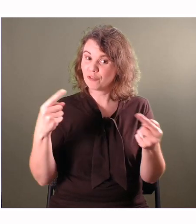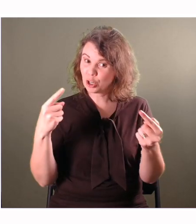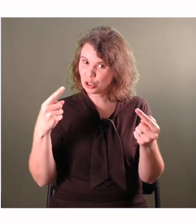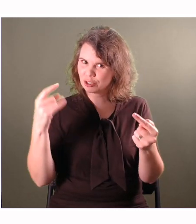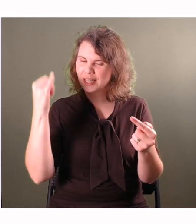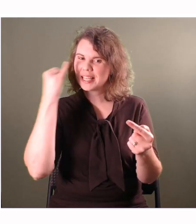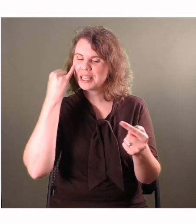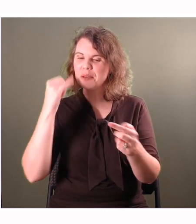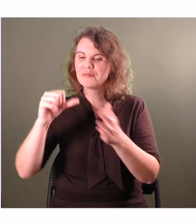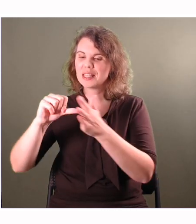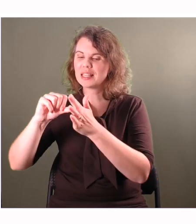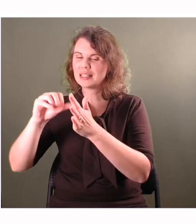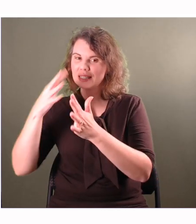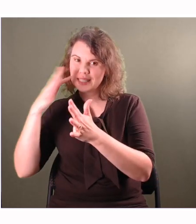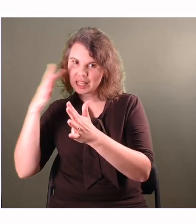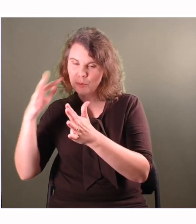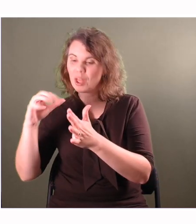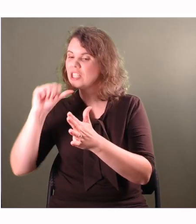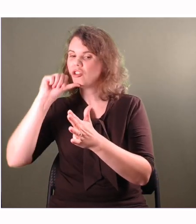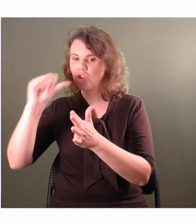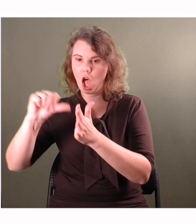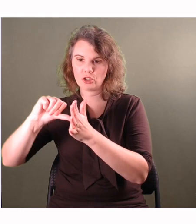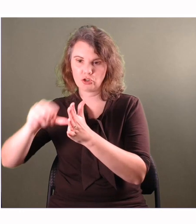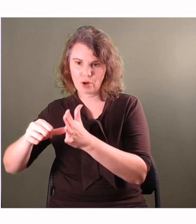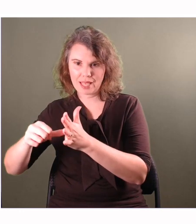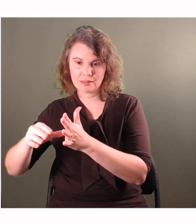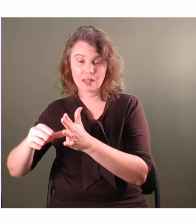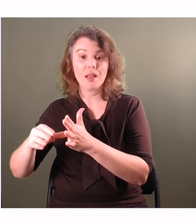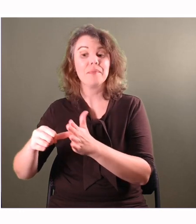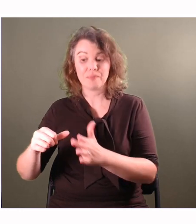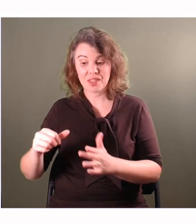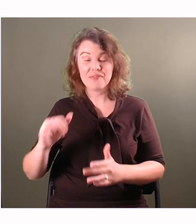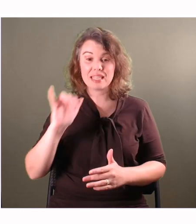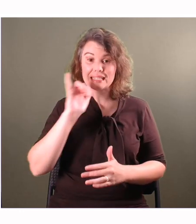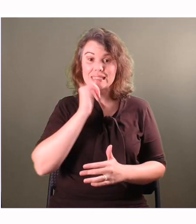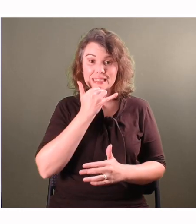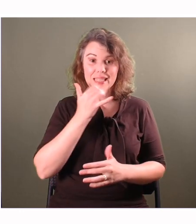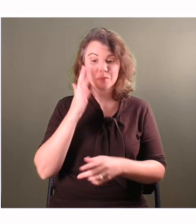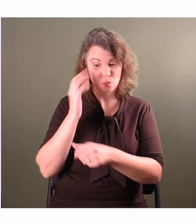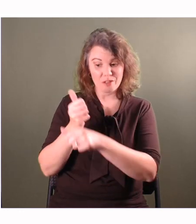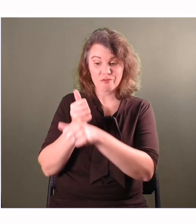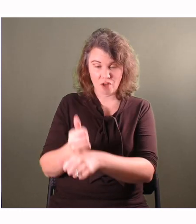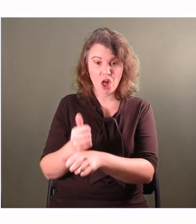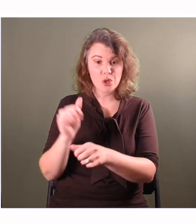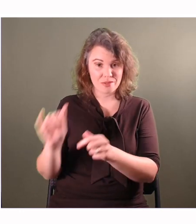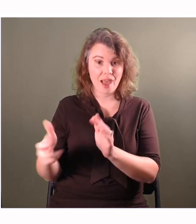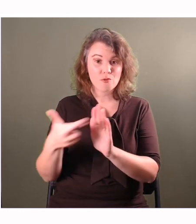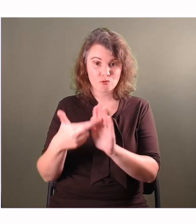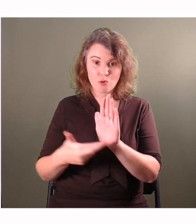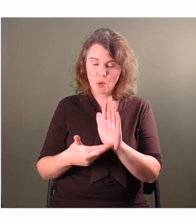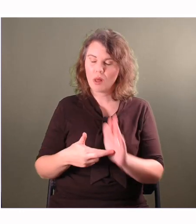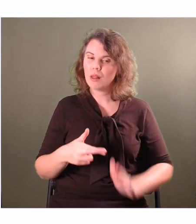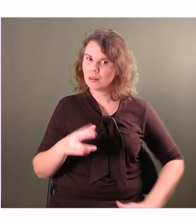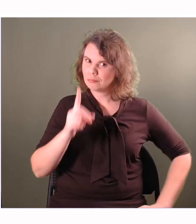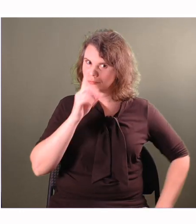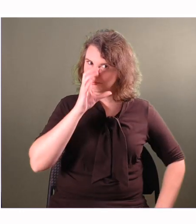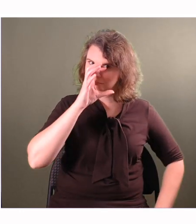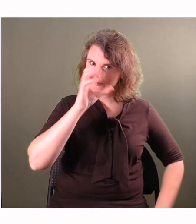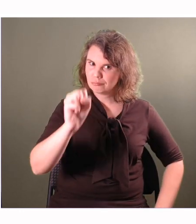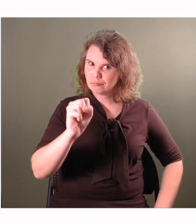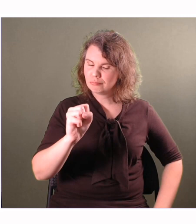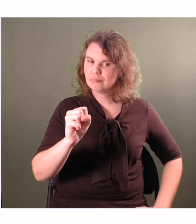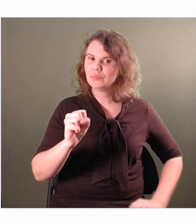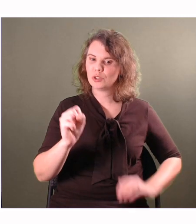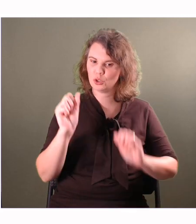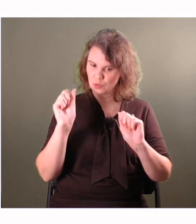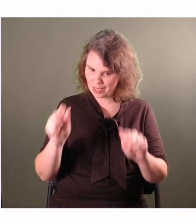reverse if the syllable is unstressed. It turns out that people's slips will obey this rule. So there's a